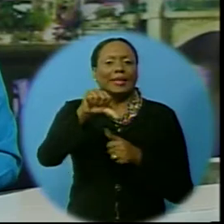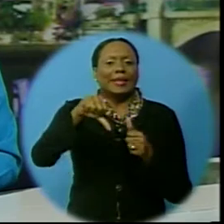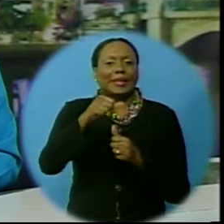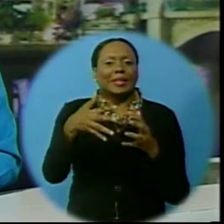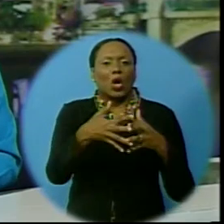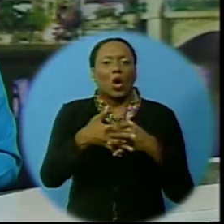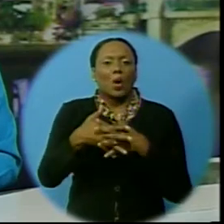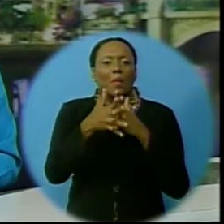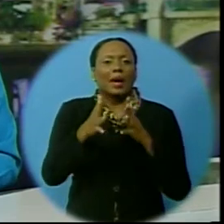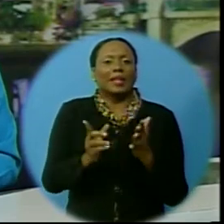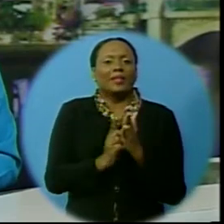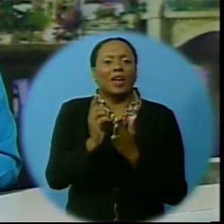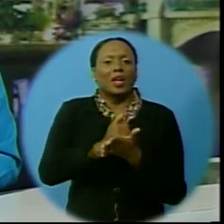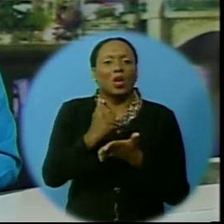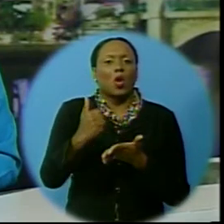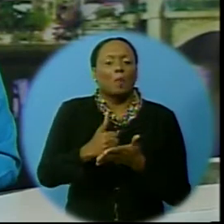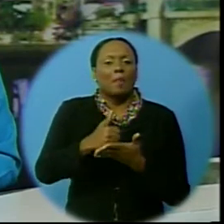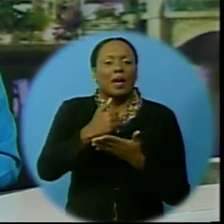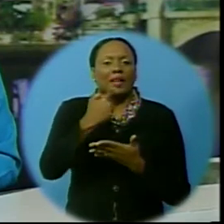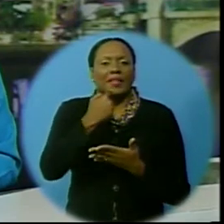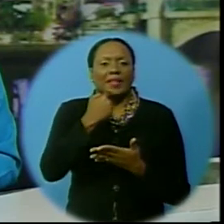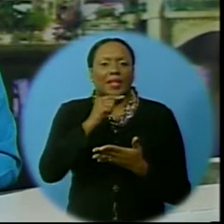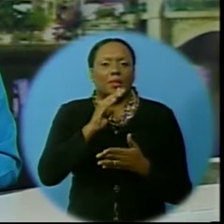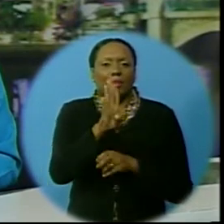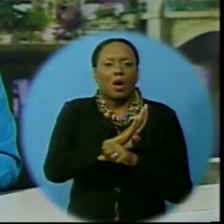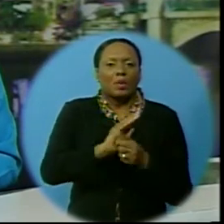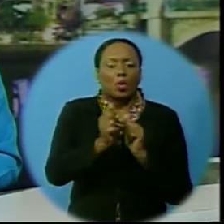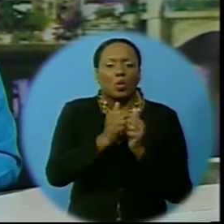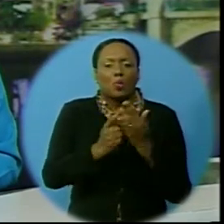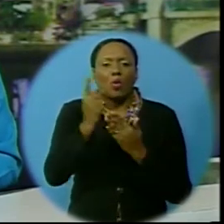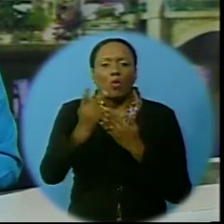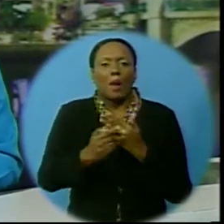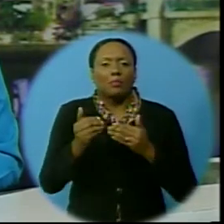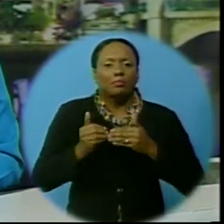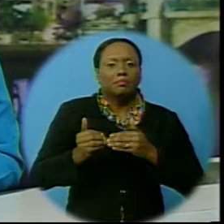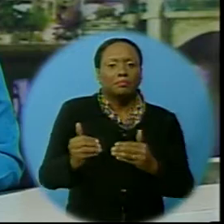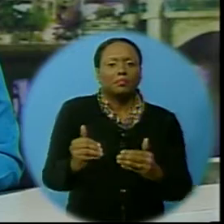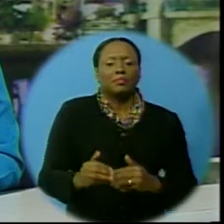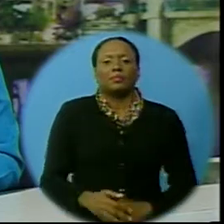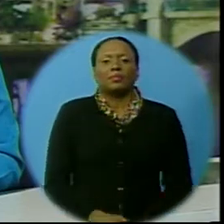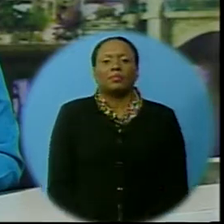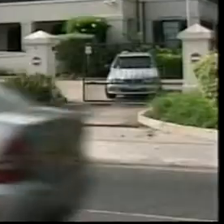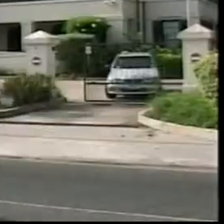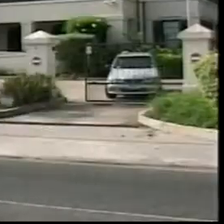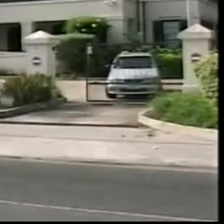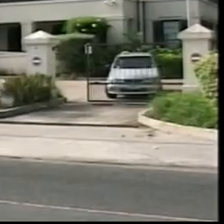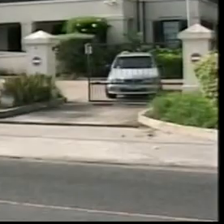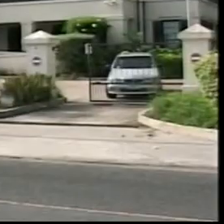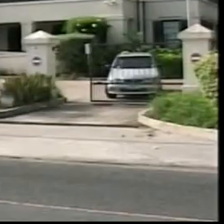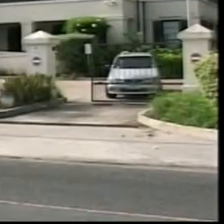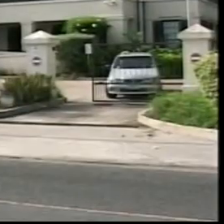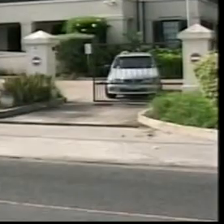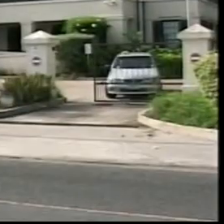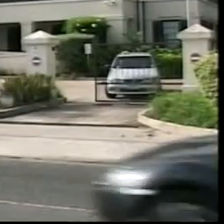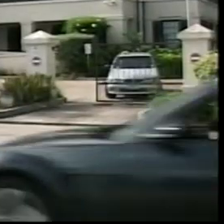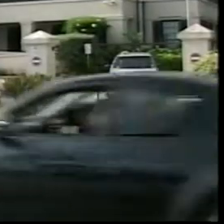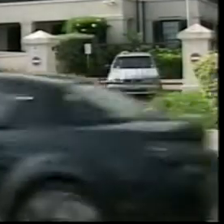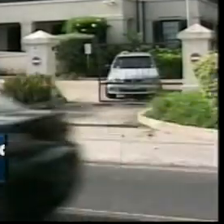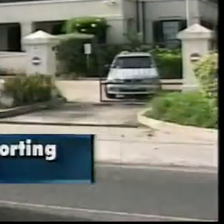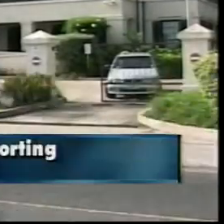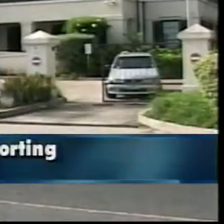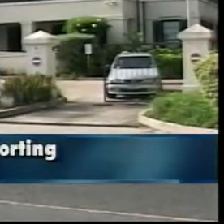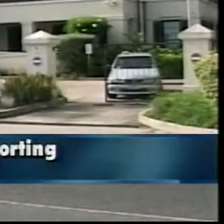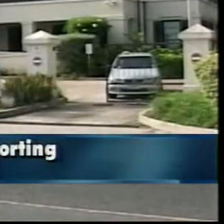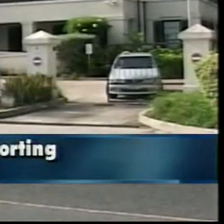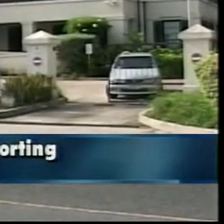to extend the Barbados Competitiveness Program. Ryan Broom has the story. The Barbados Competitiveness